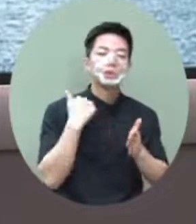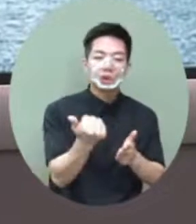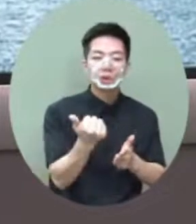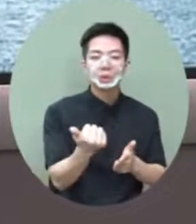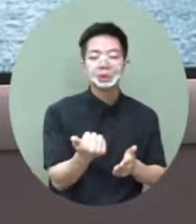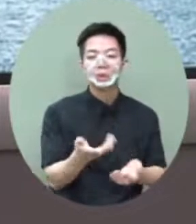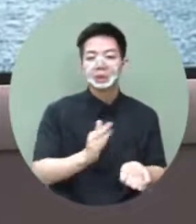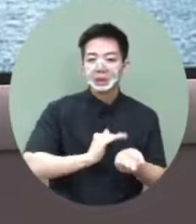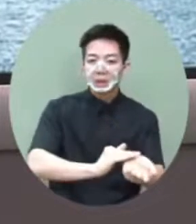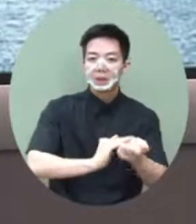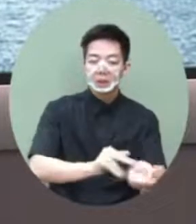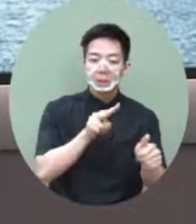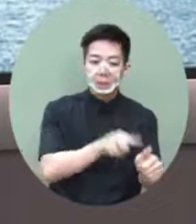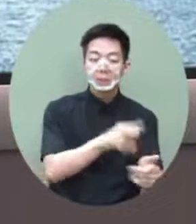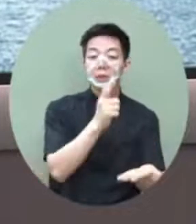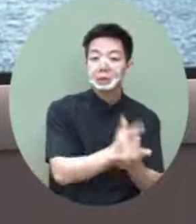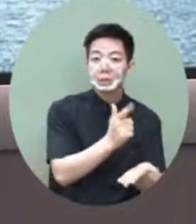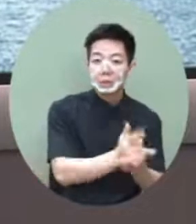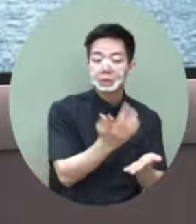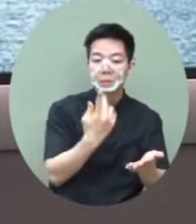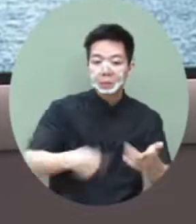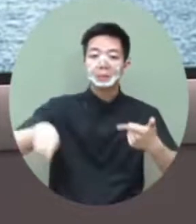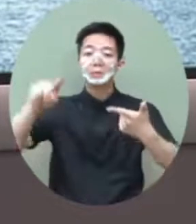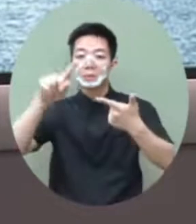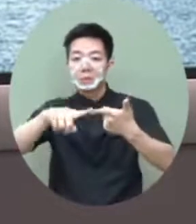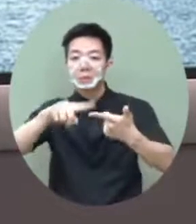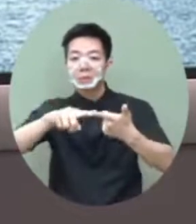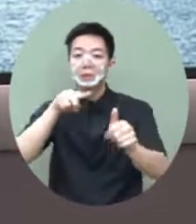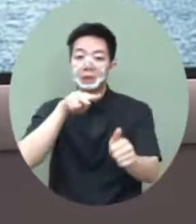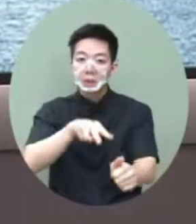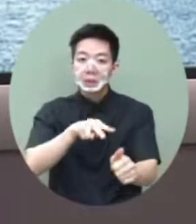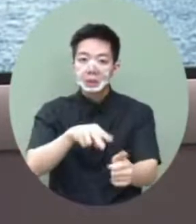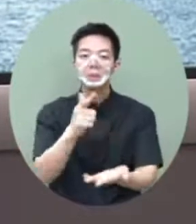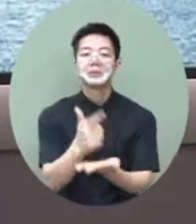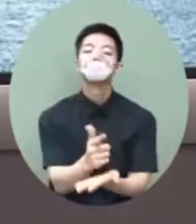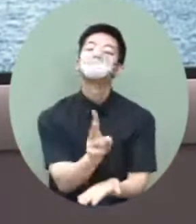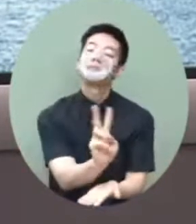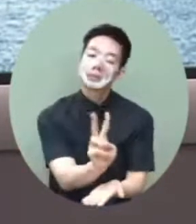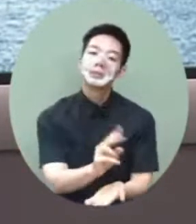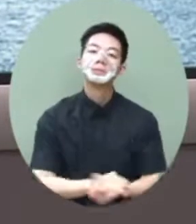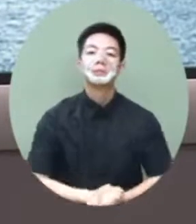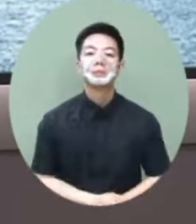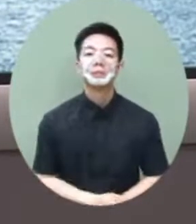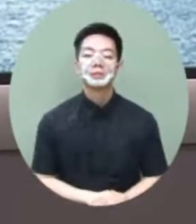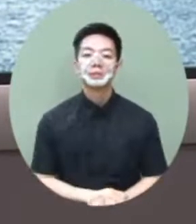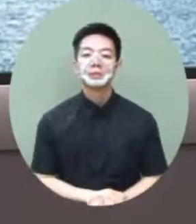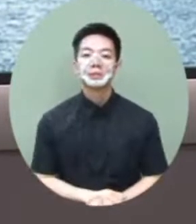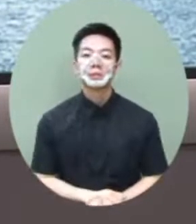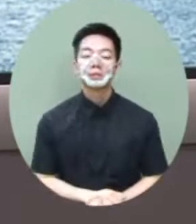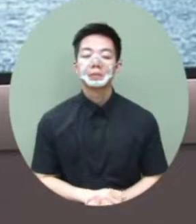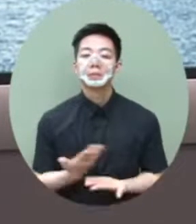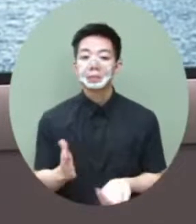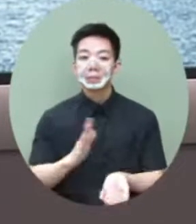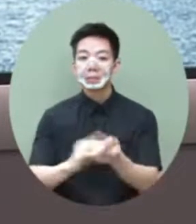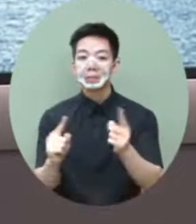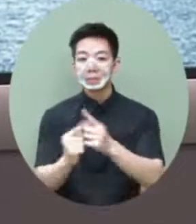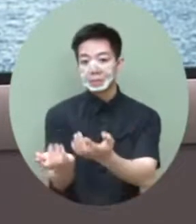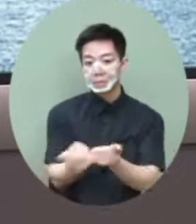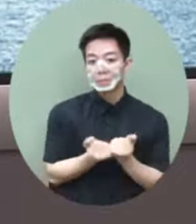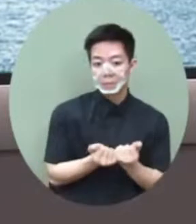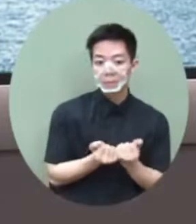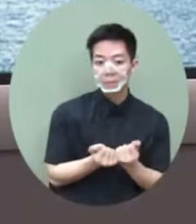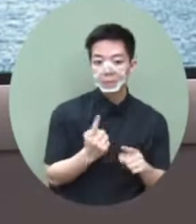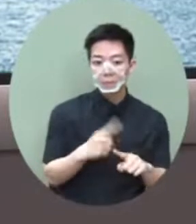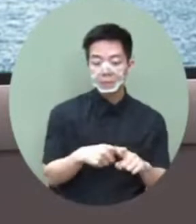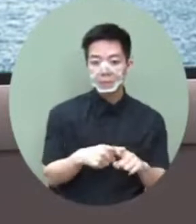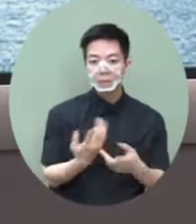Healthcare-wise, of course, we will do our level best to provide care for our patients. Treatment is equally important,